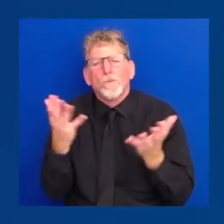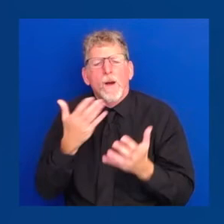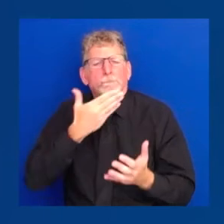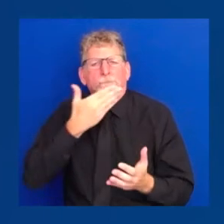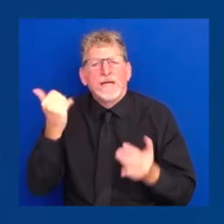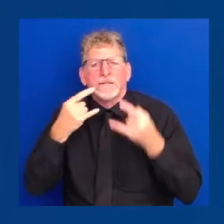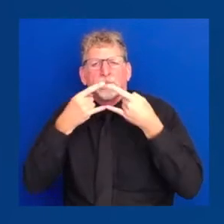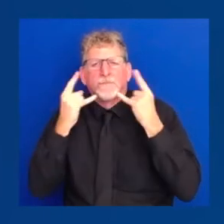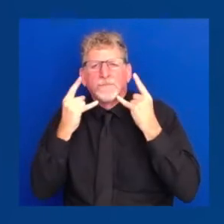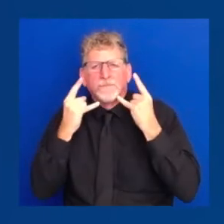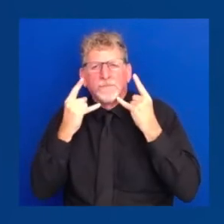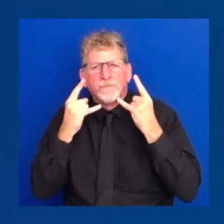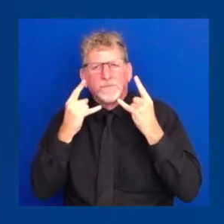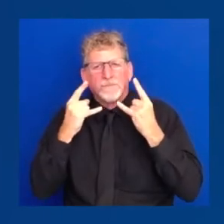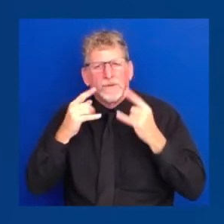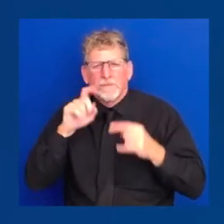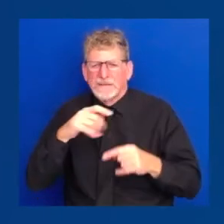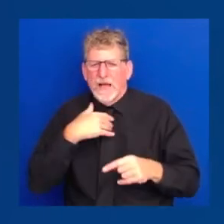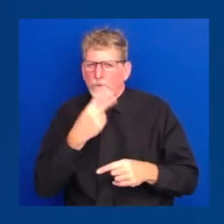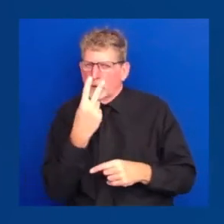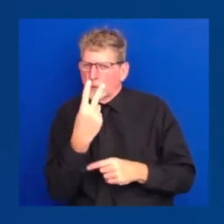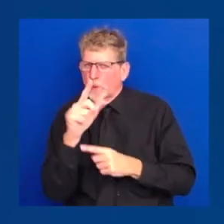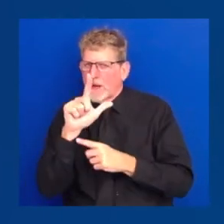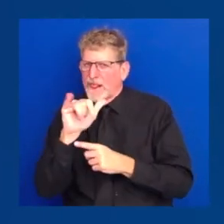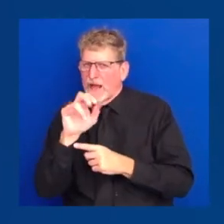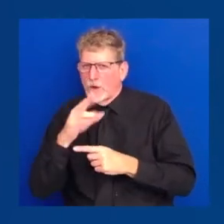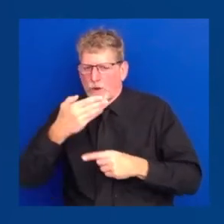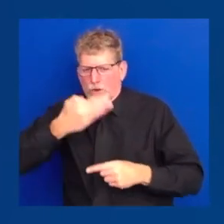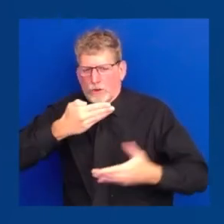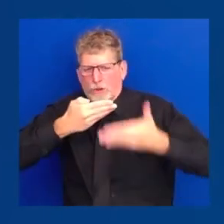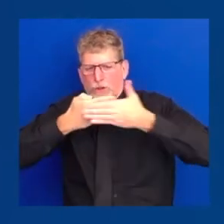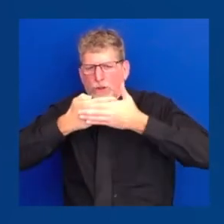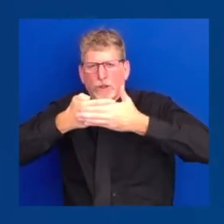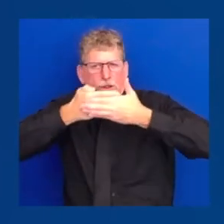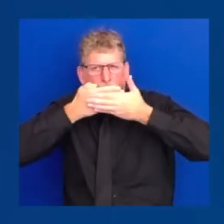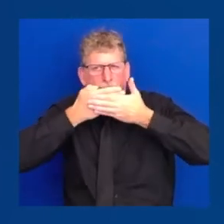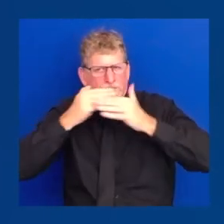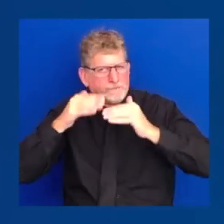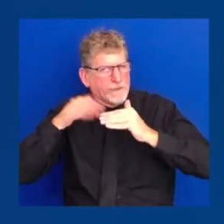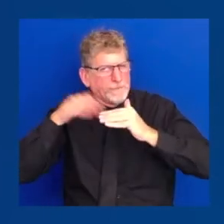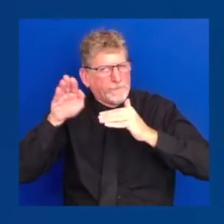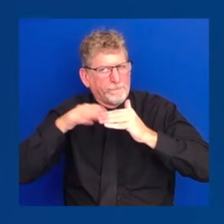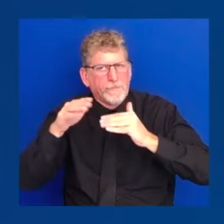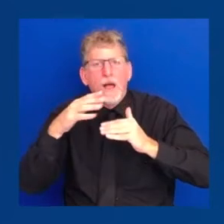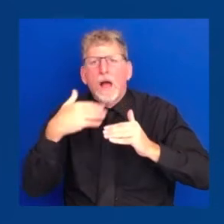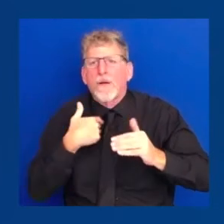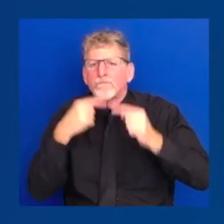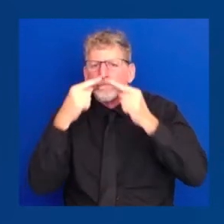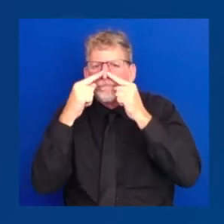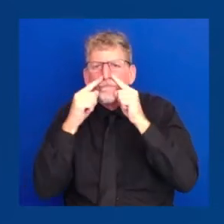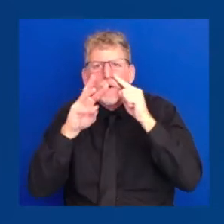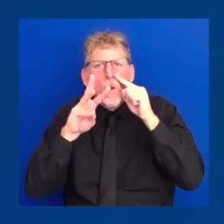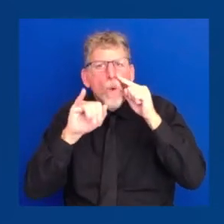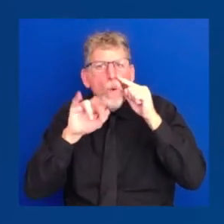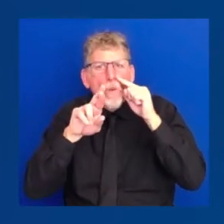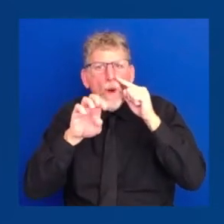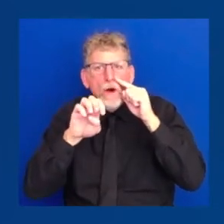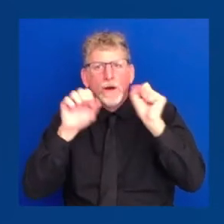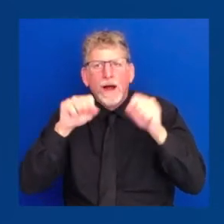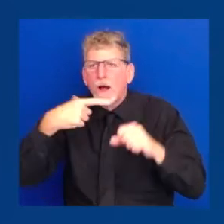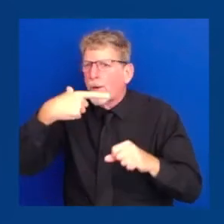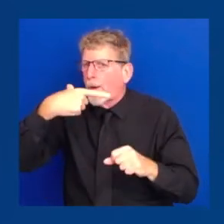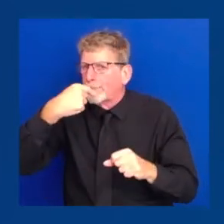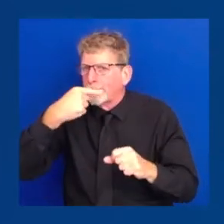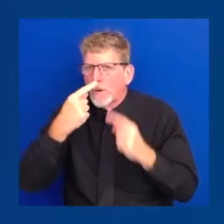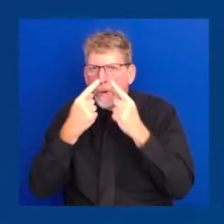mouth, generally with a wire bridge. Of course, if you can tolerate a better fitting mask, a higher quality mask for a longer